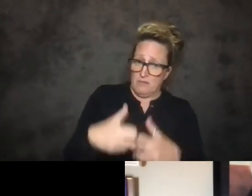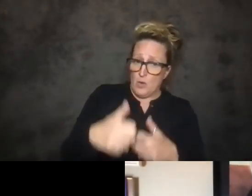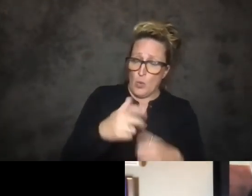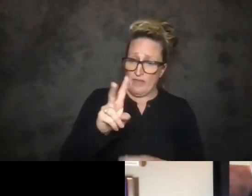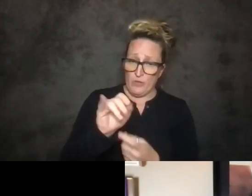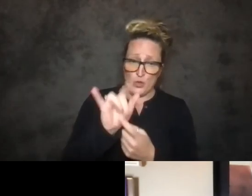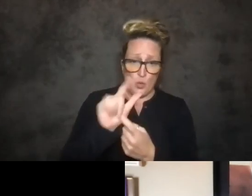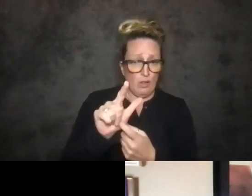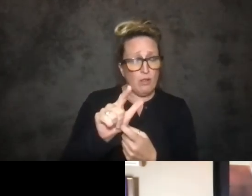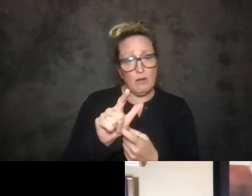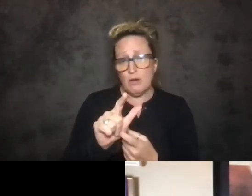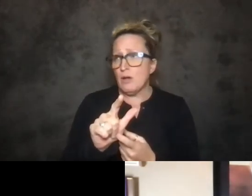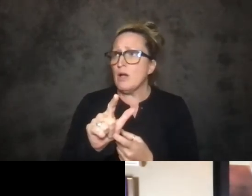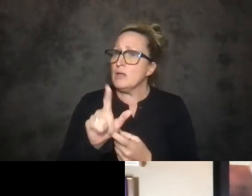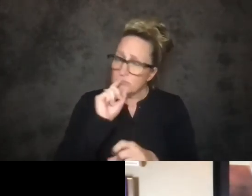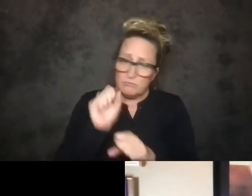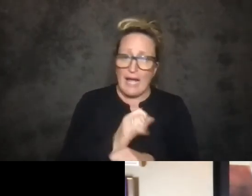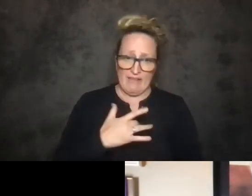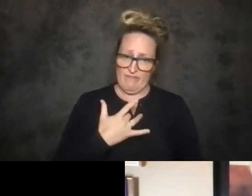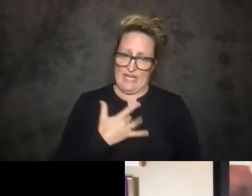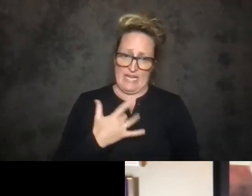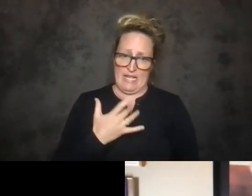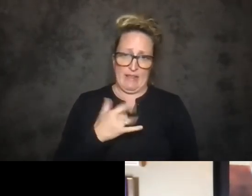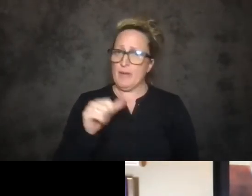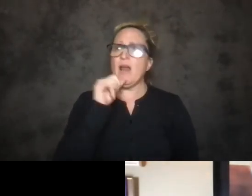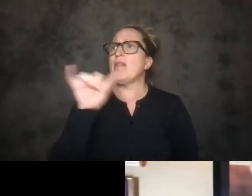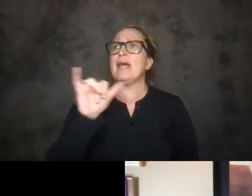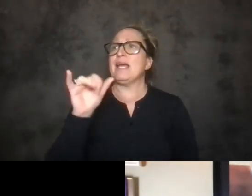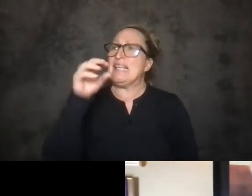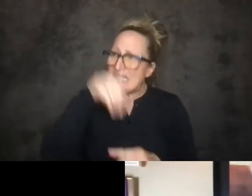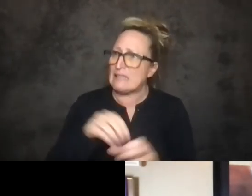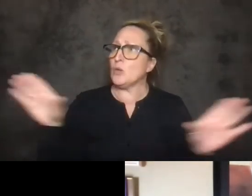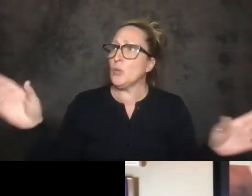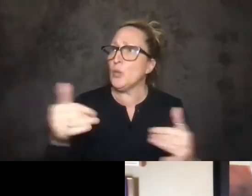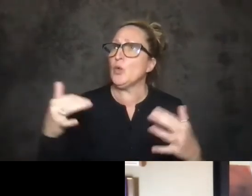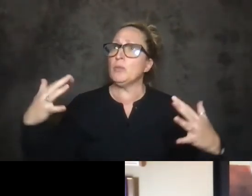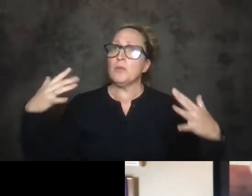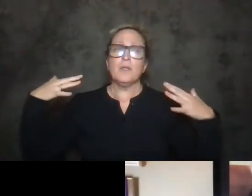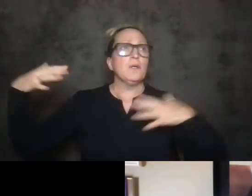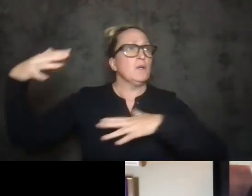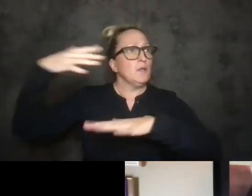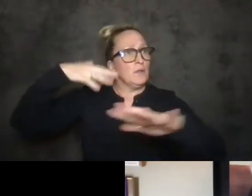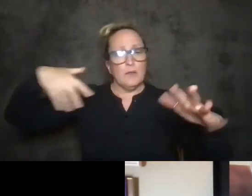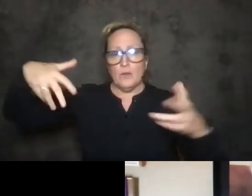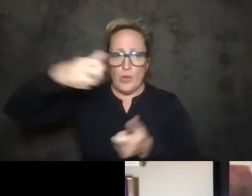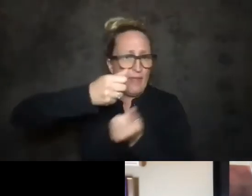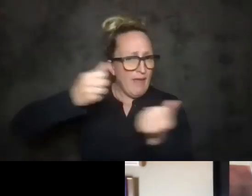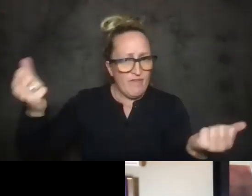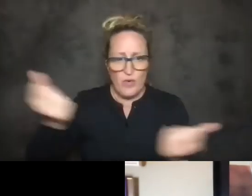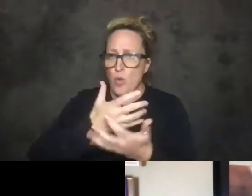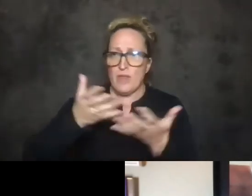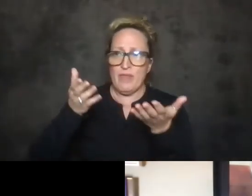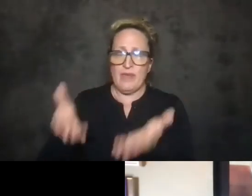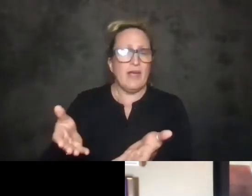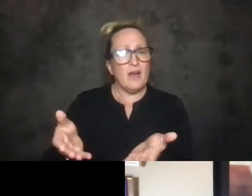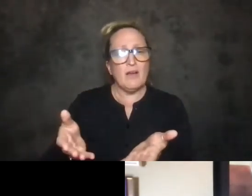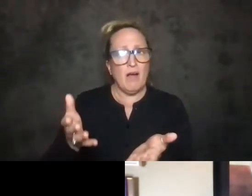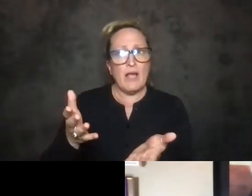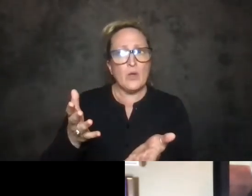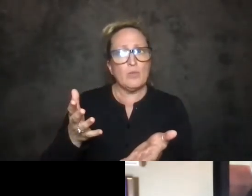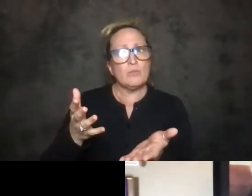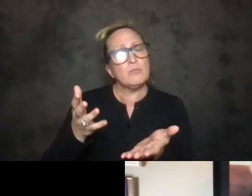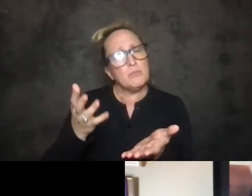I mean, there is, I can feel it, but not like being in the room, you know, with everyone there, but I could, there's